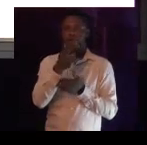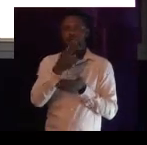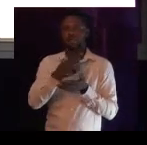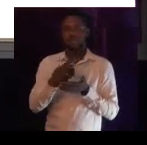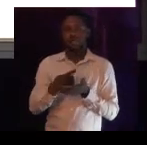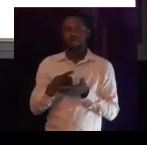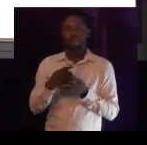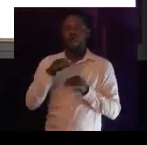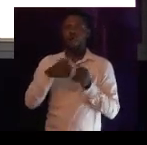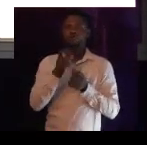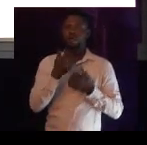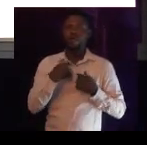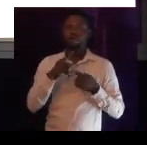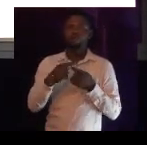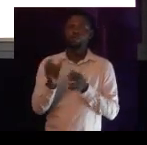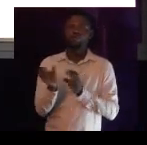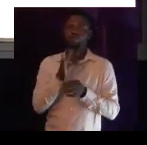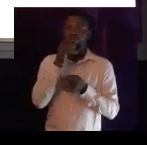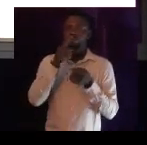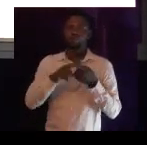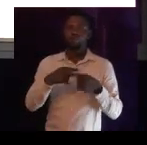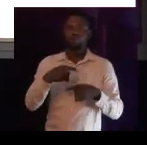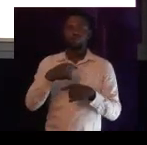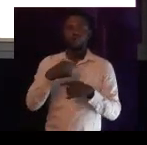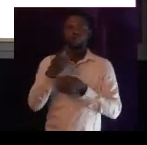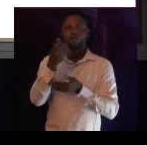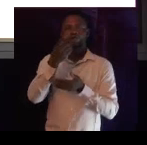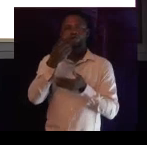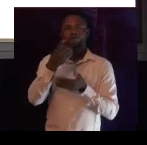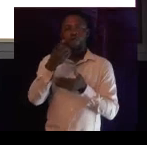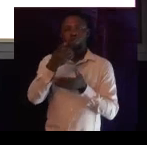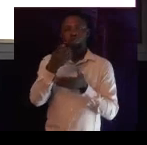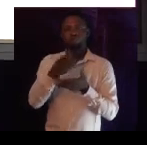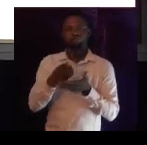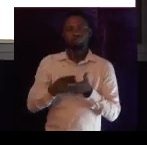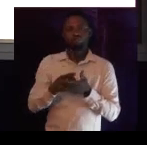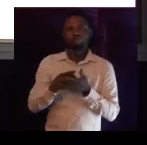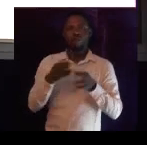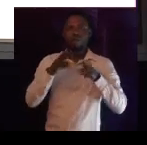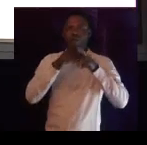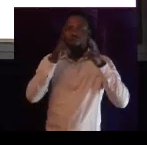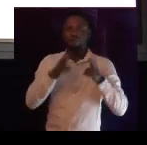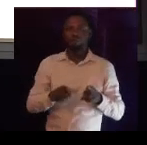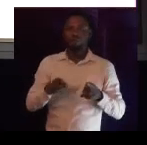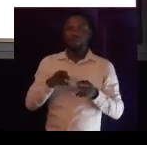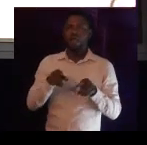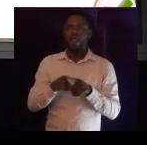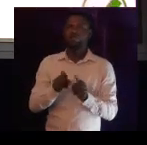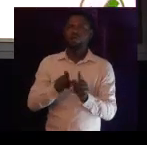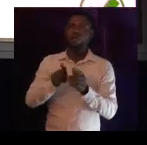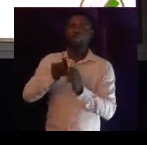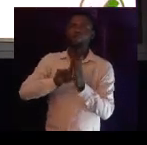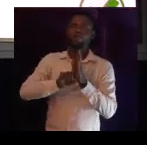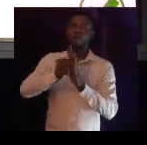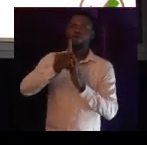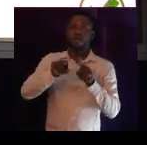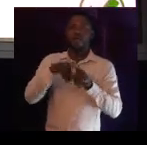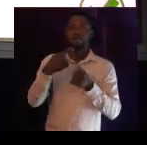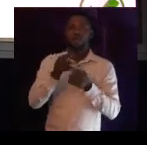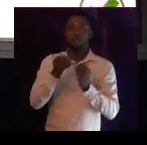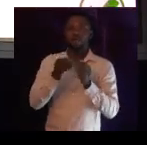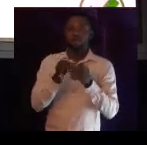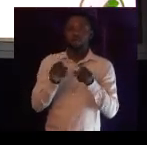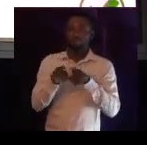graph. All you have to do, my friend, is to draw rectangles that are as long as the